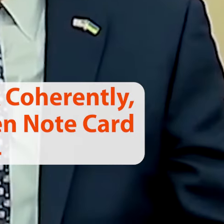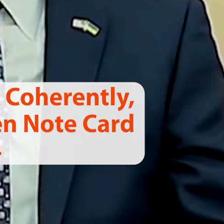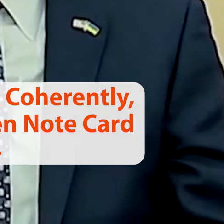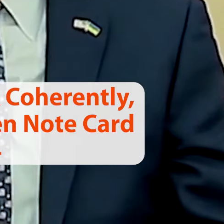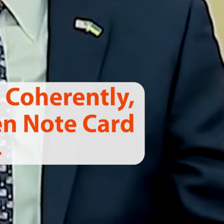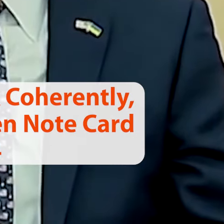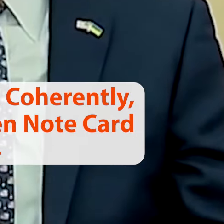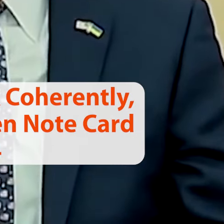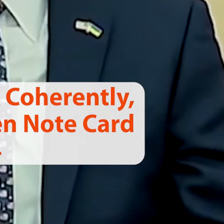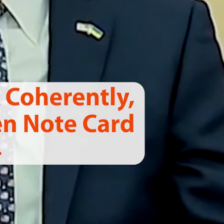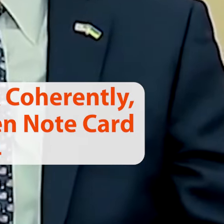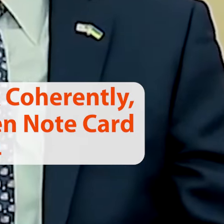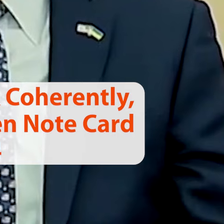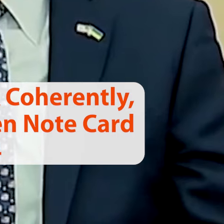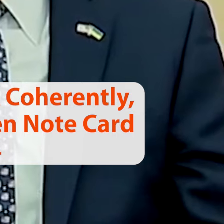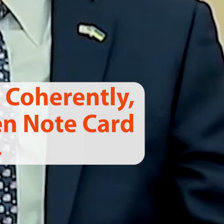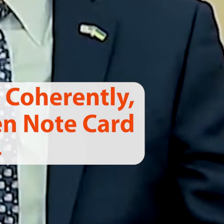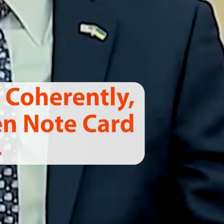Also,